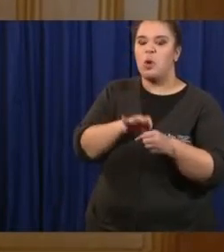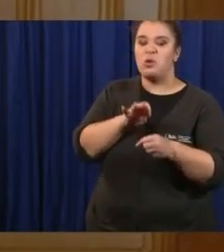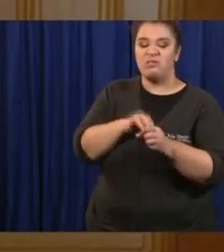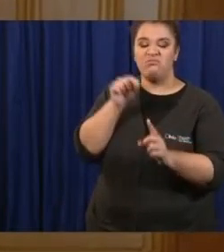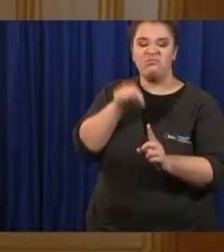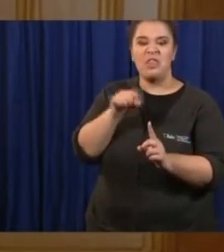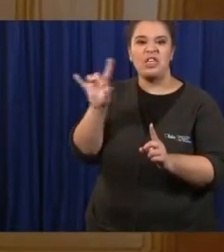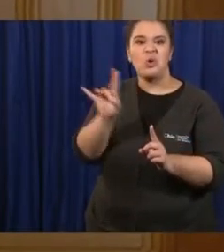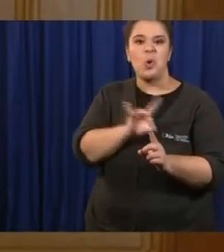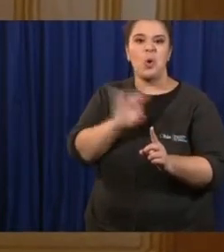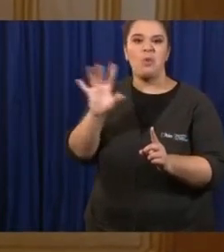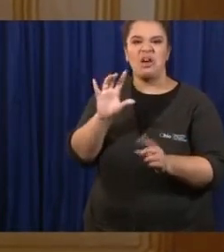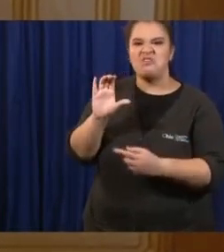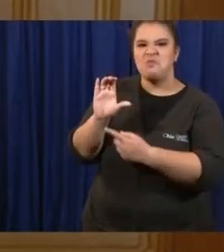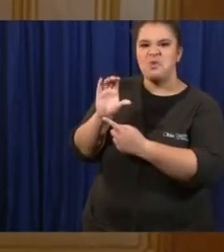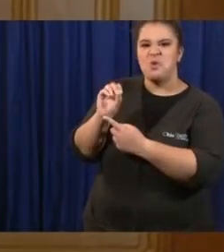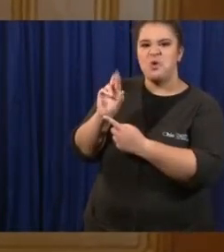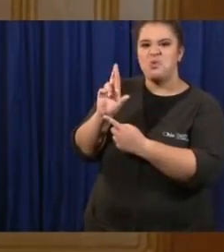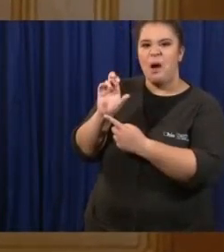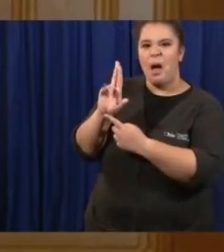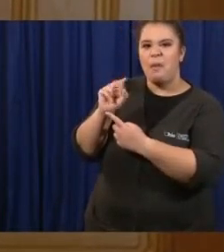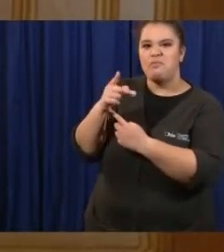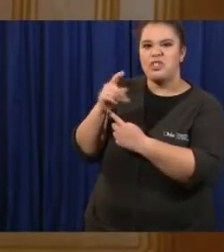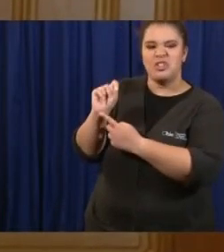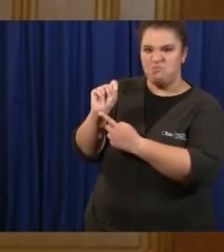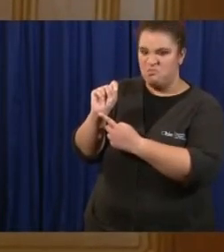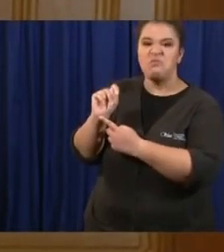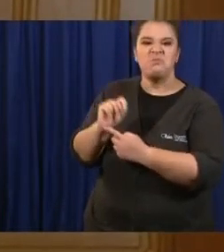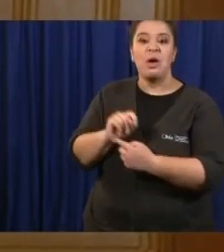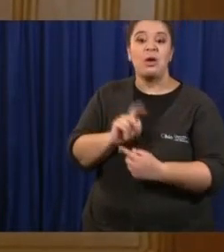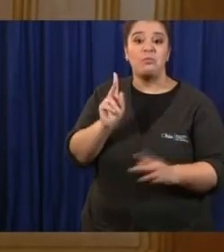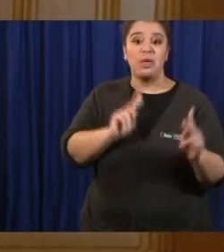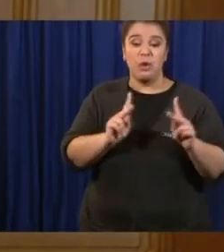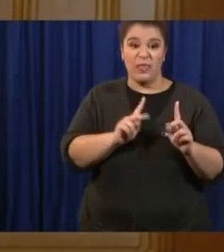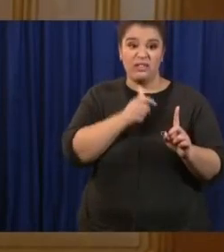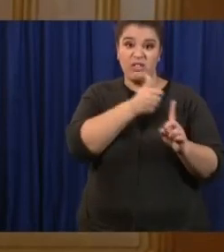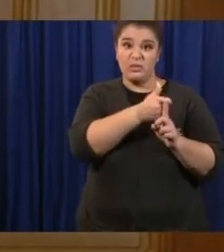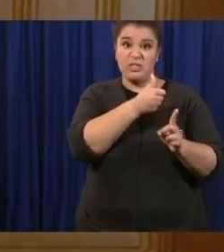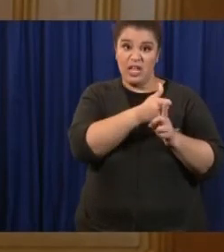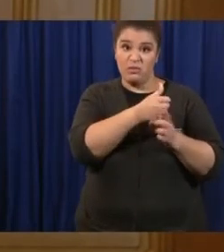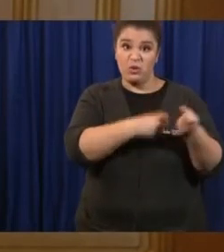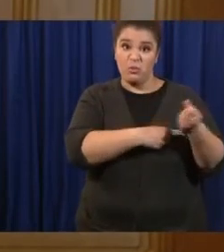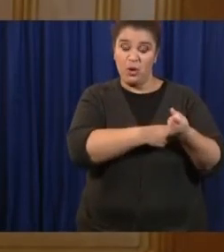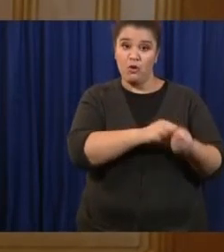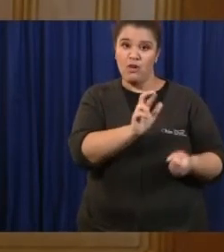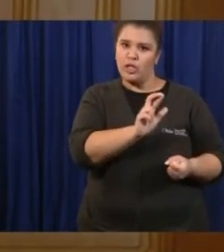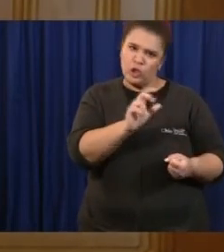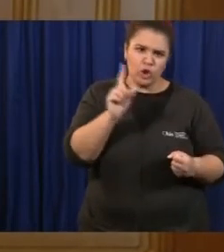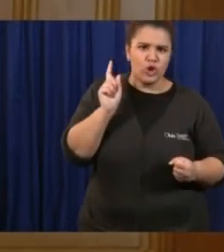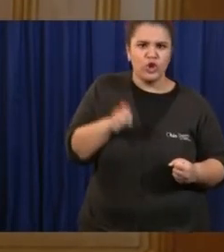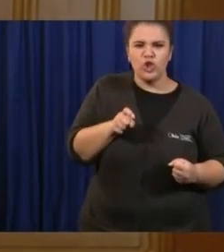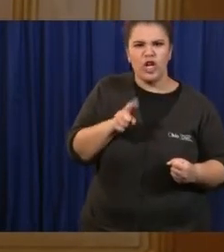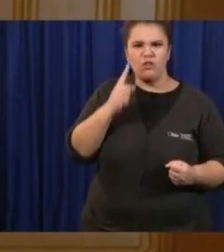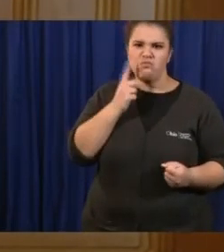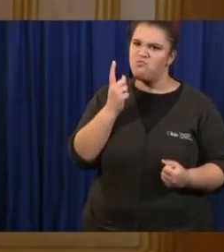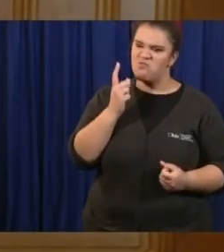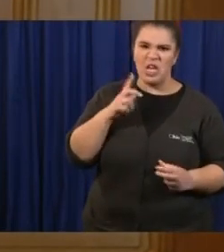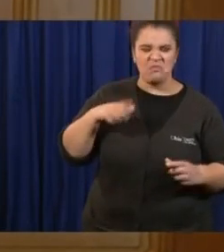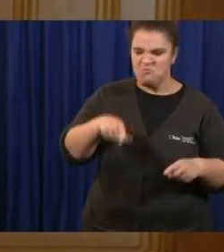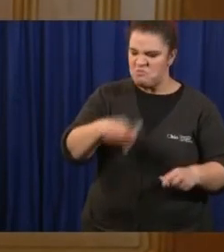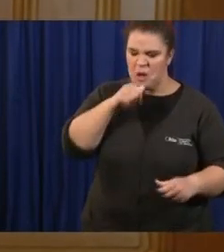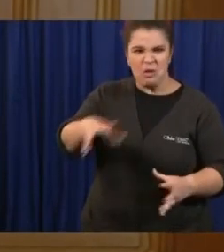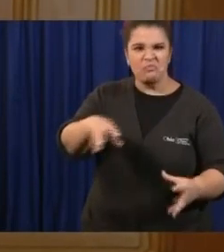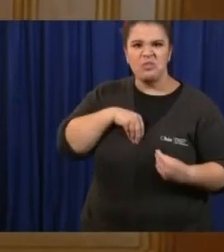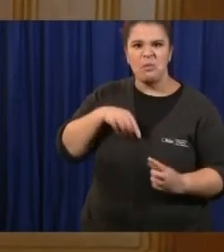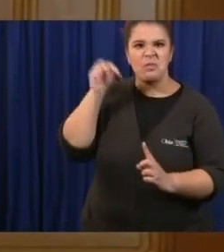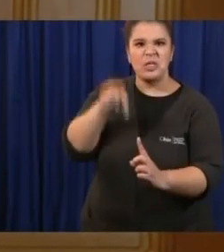should fight very hard to fight statewide mail-in voting. What are your thoughts on Ohio's mail-in voting system? Are you at all